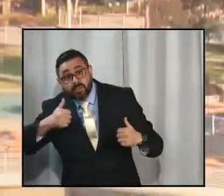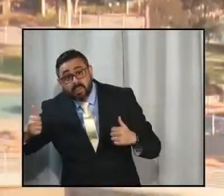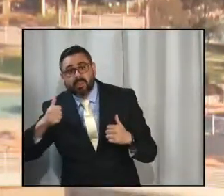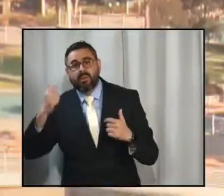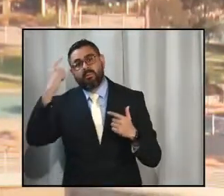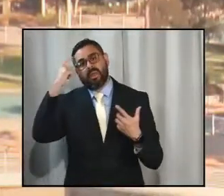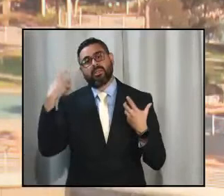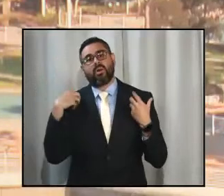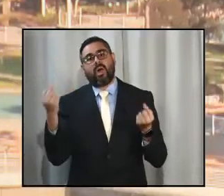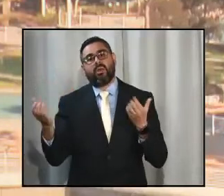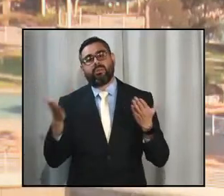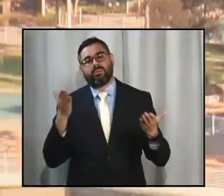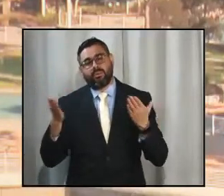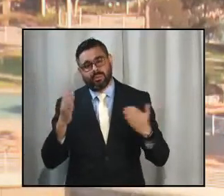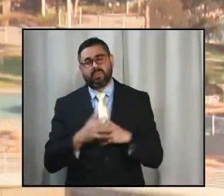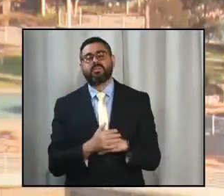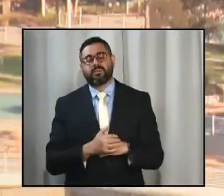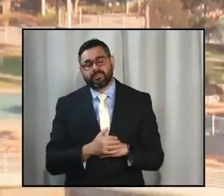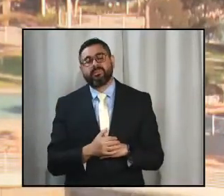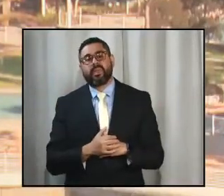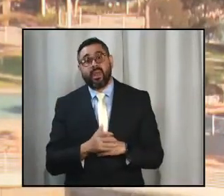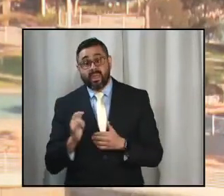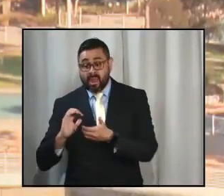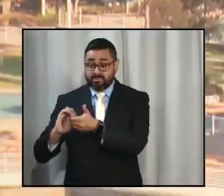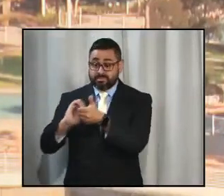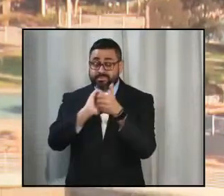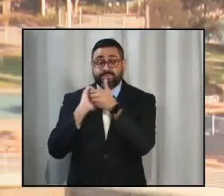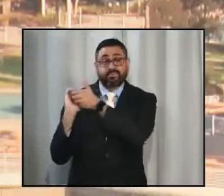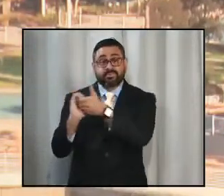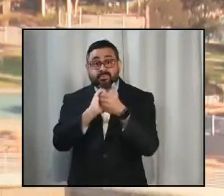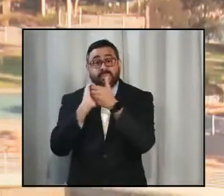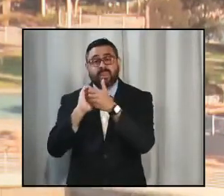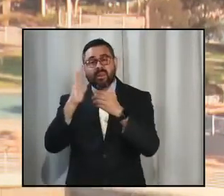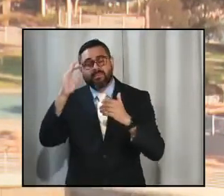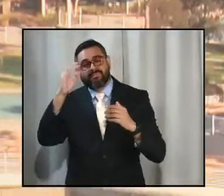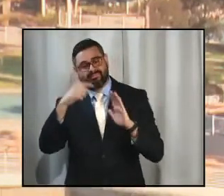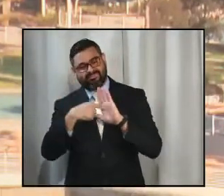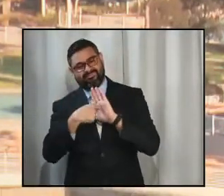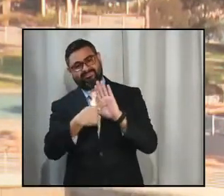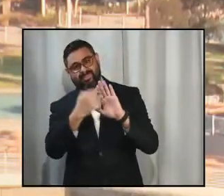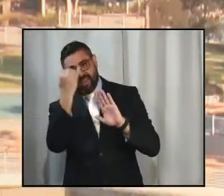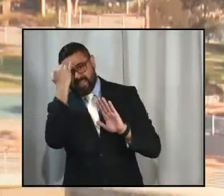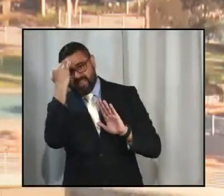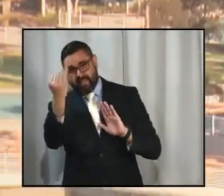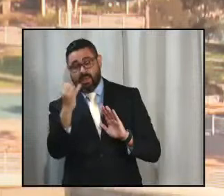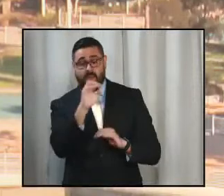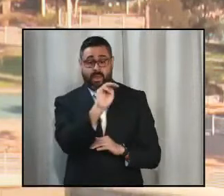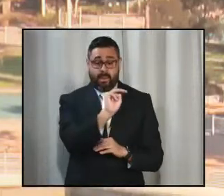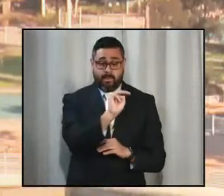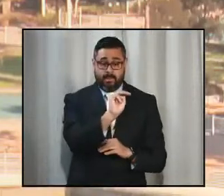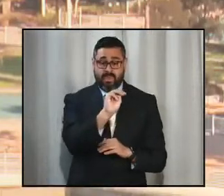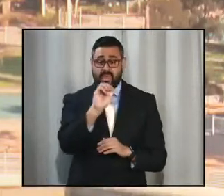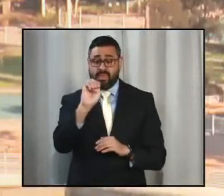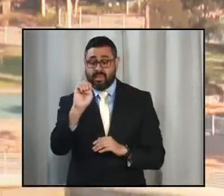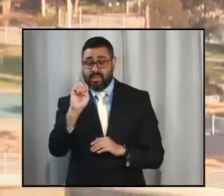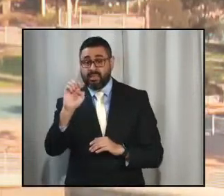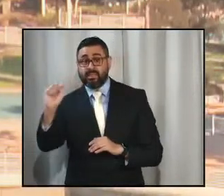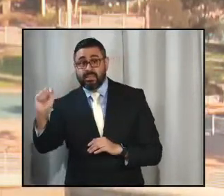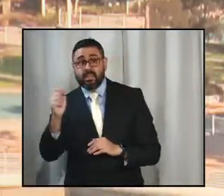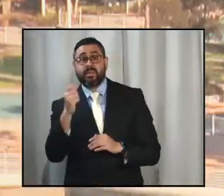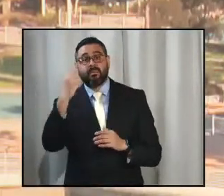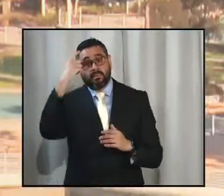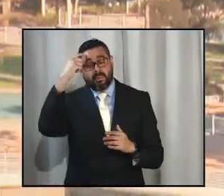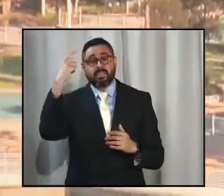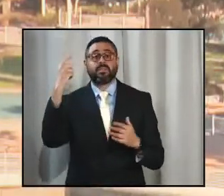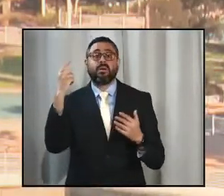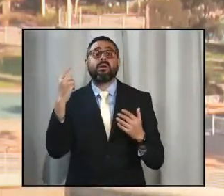health services. This collaborative response model is also supported by our mental evaluation team, or MET team, which was created in 1996